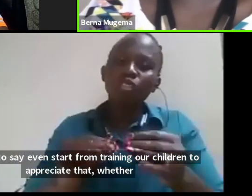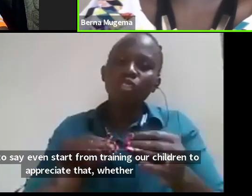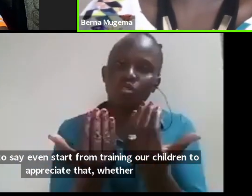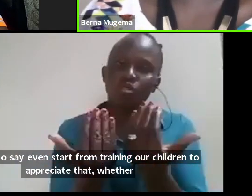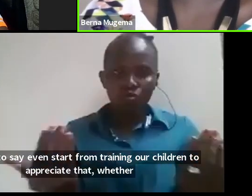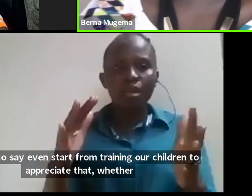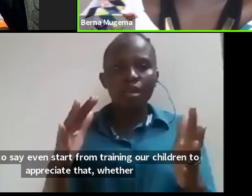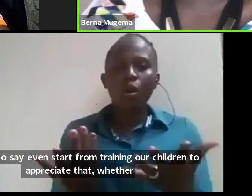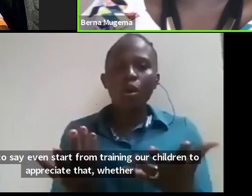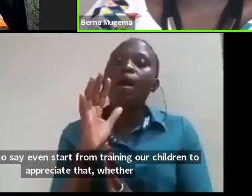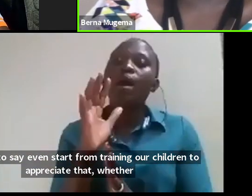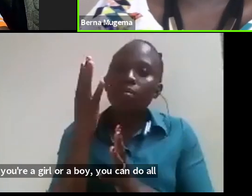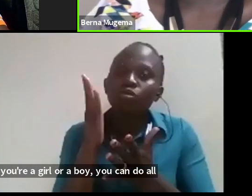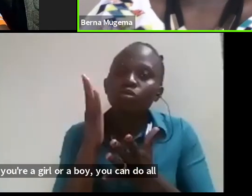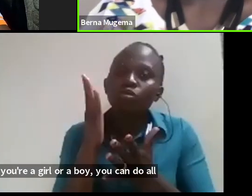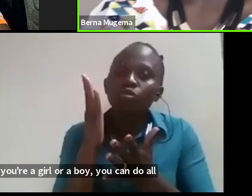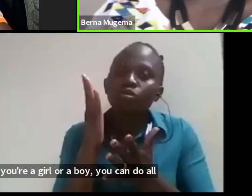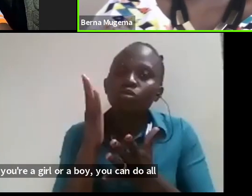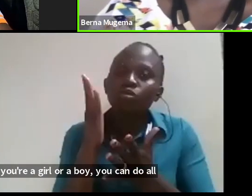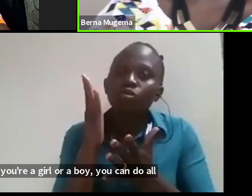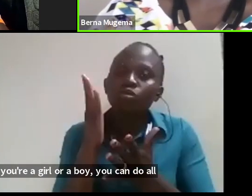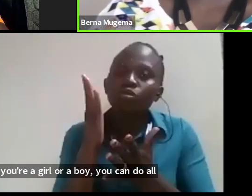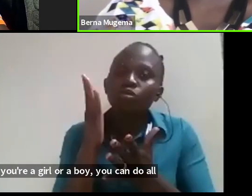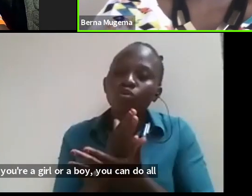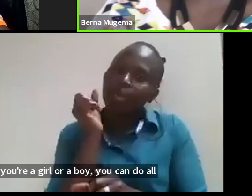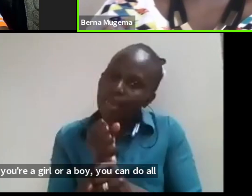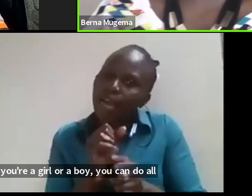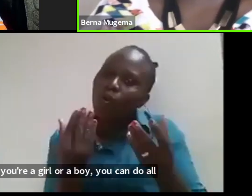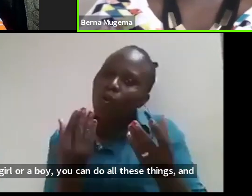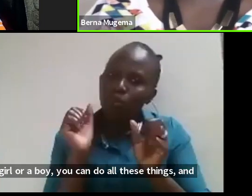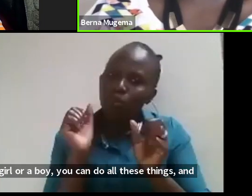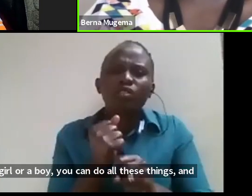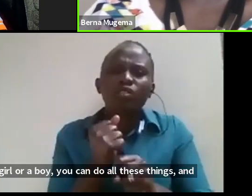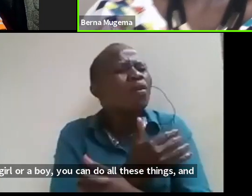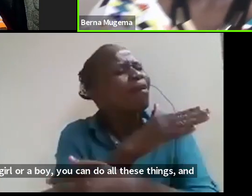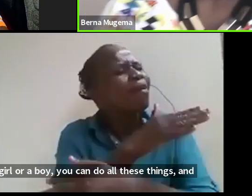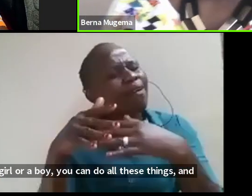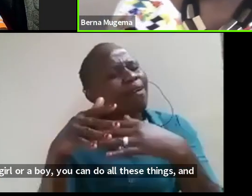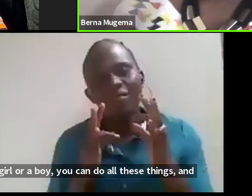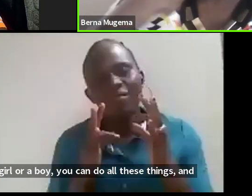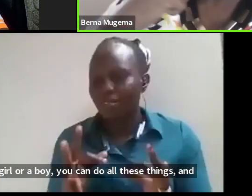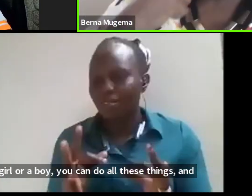boy, you can do all these things. And also to allow